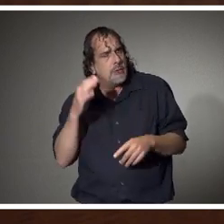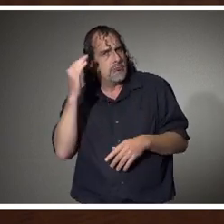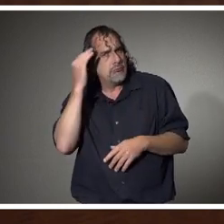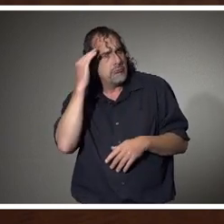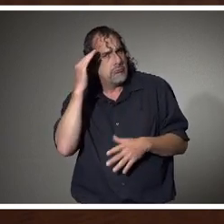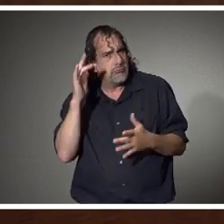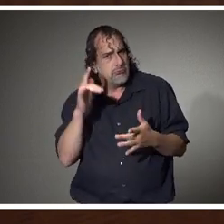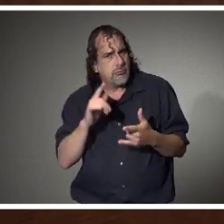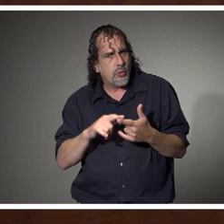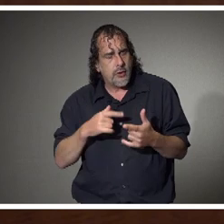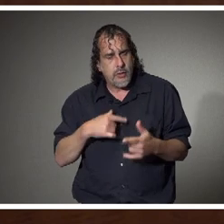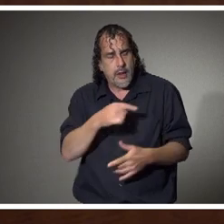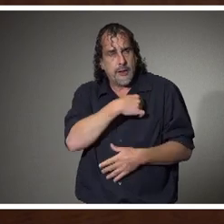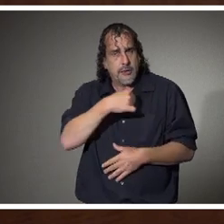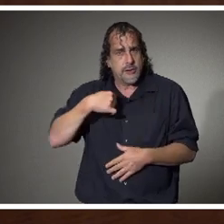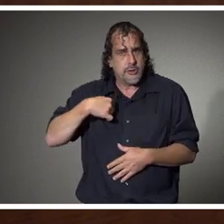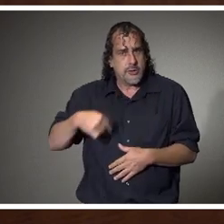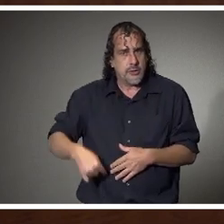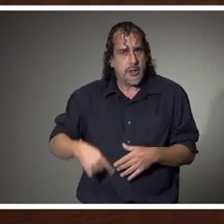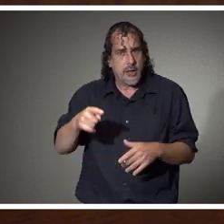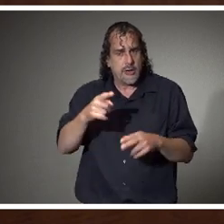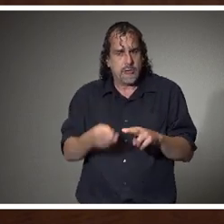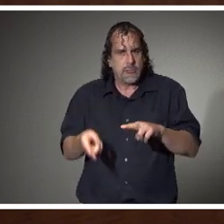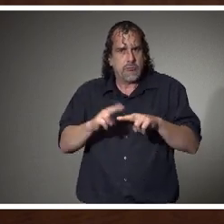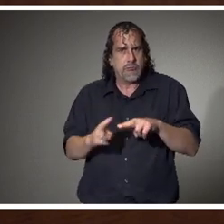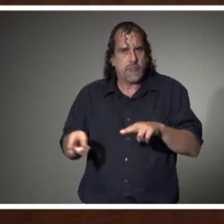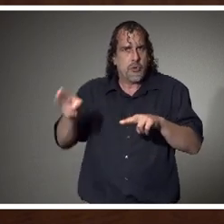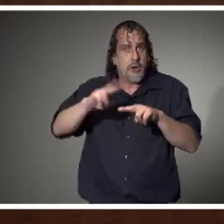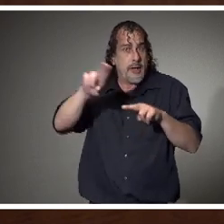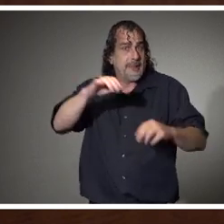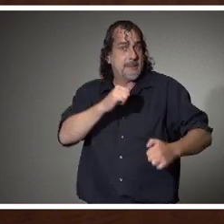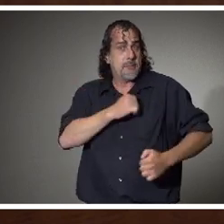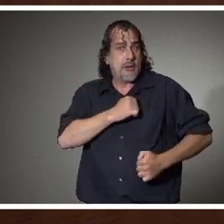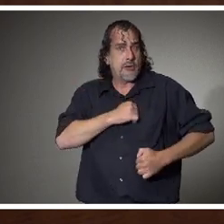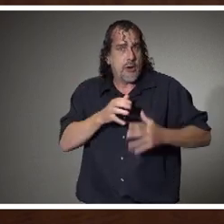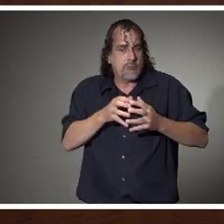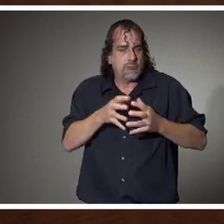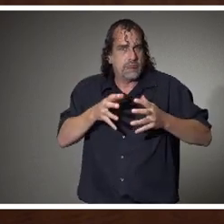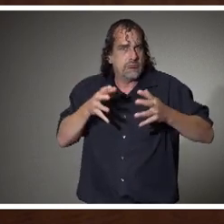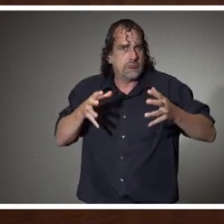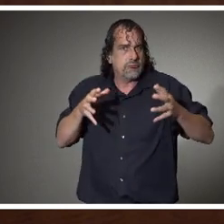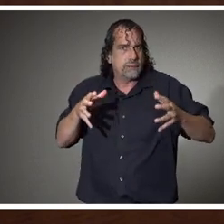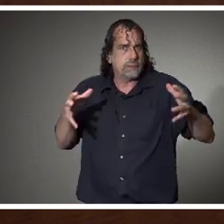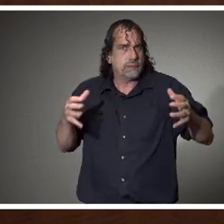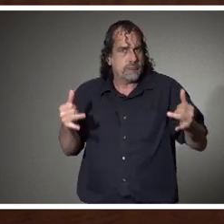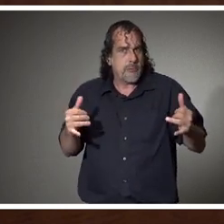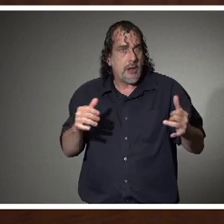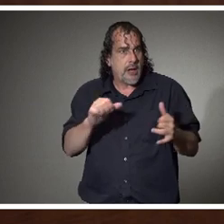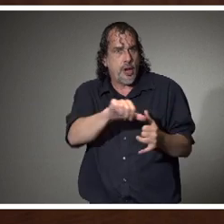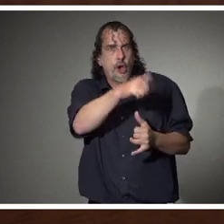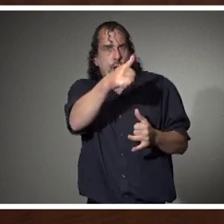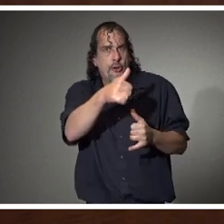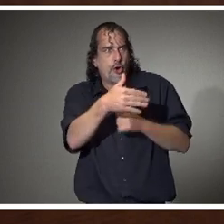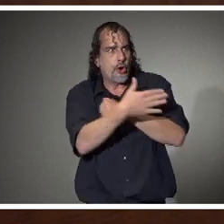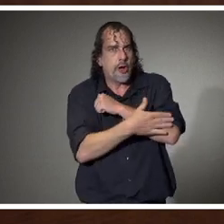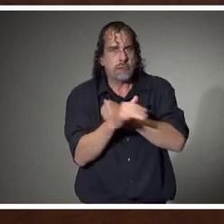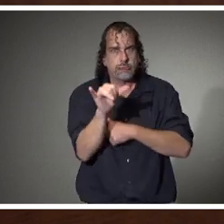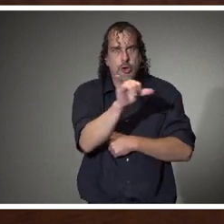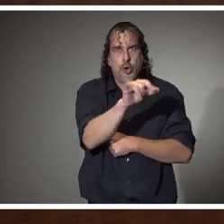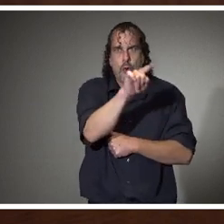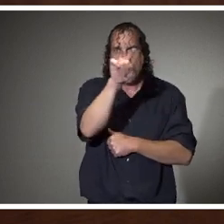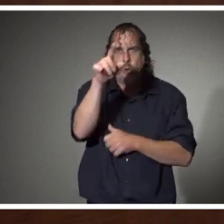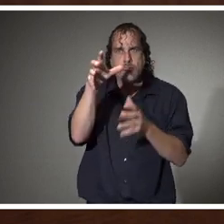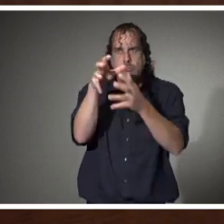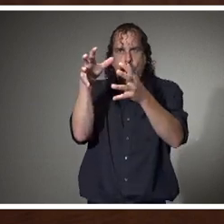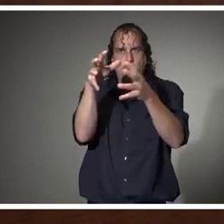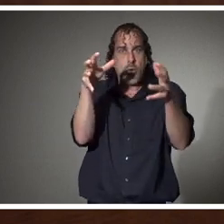China is continuing its military buildup, and so are our other adversaries around the globe.